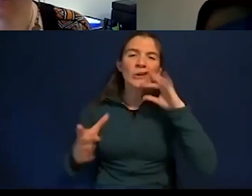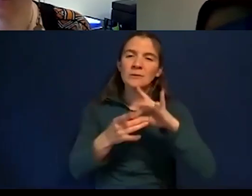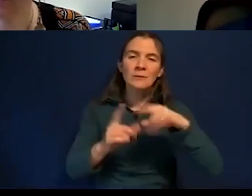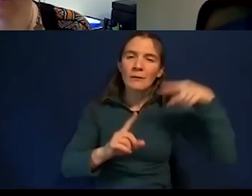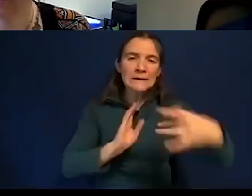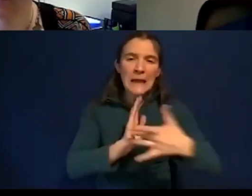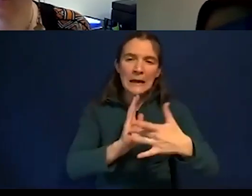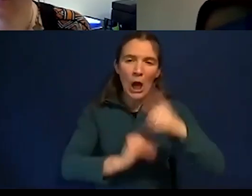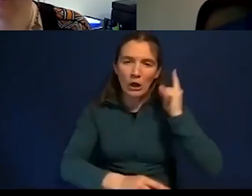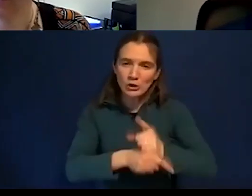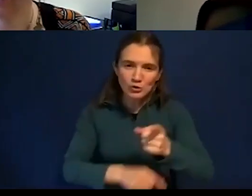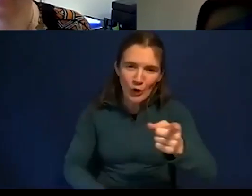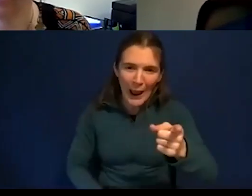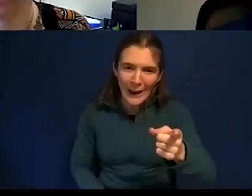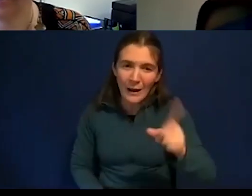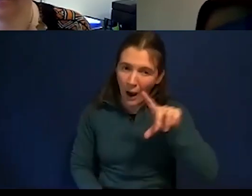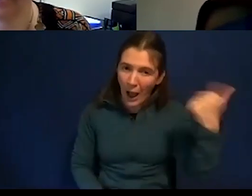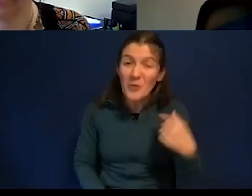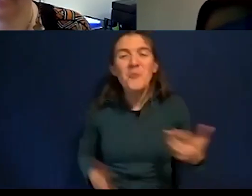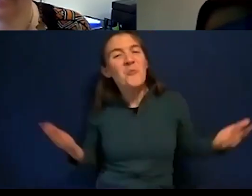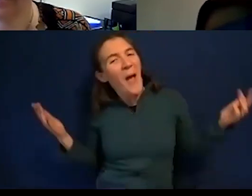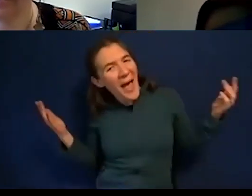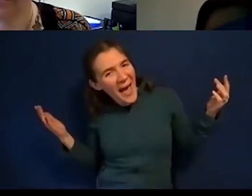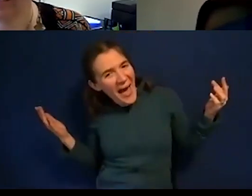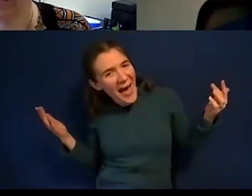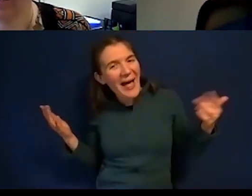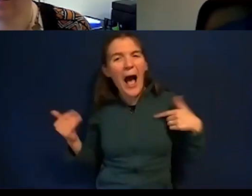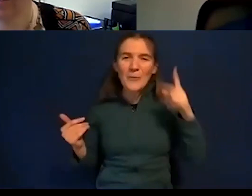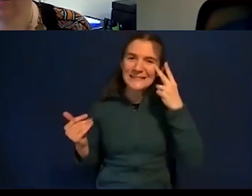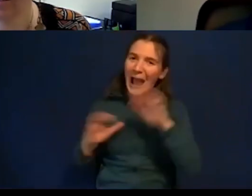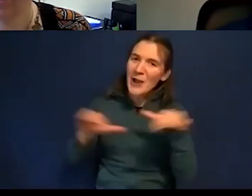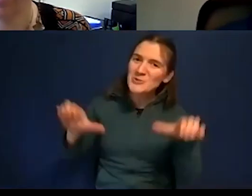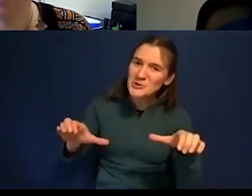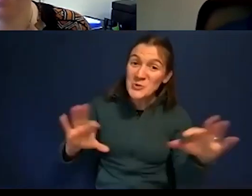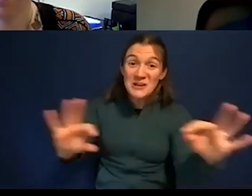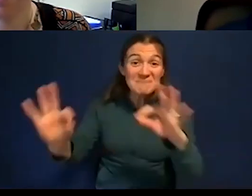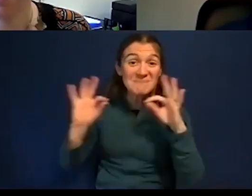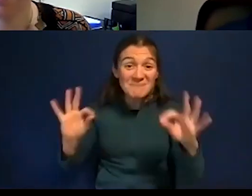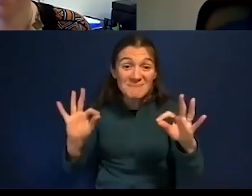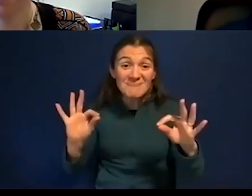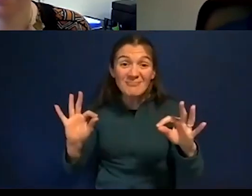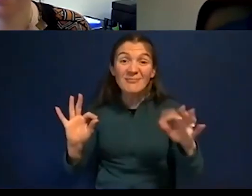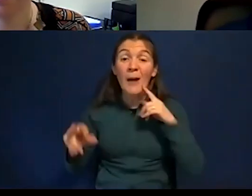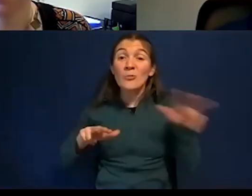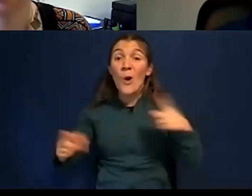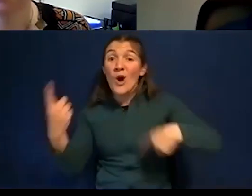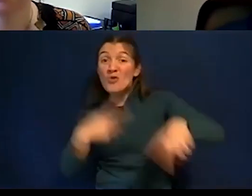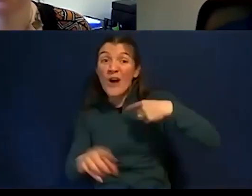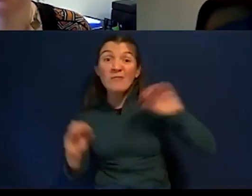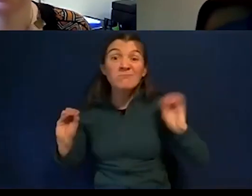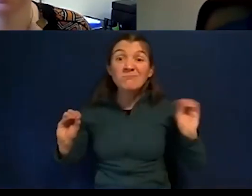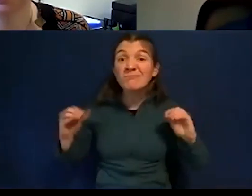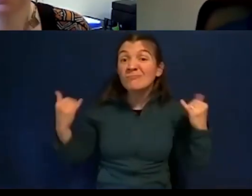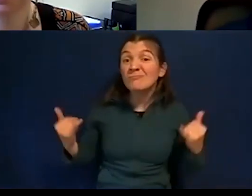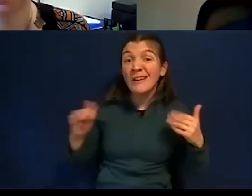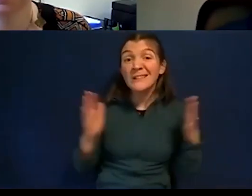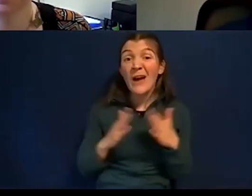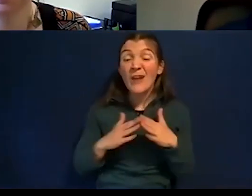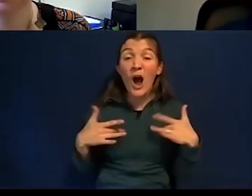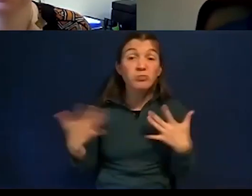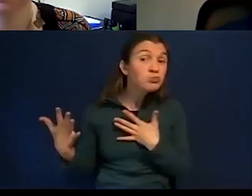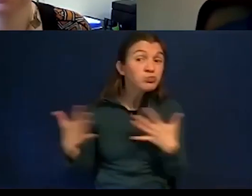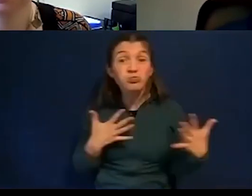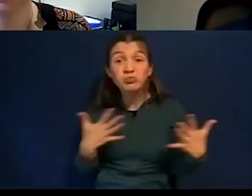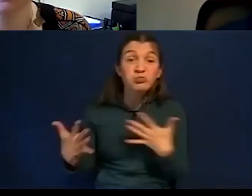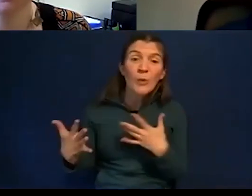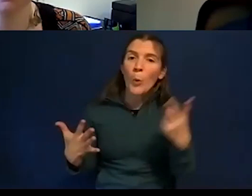your little hand. You must See how everybody's doing it. I've been a man about the street, nothing going on right now downtown until we'll